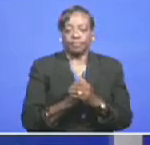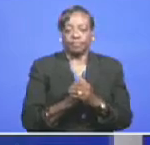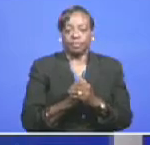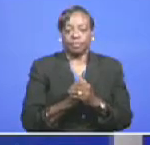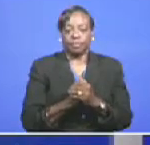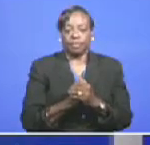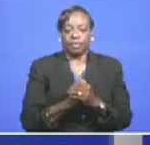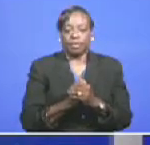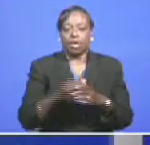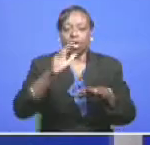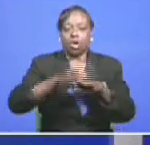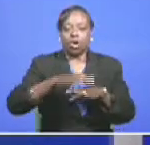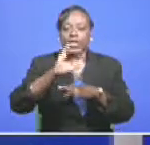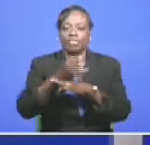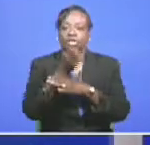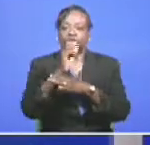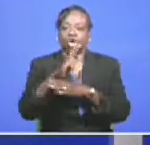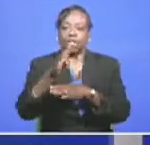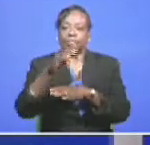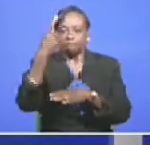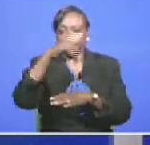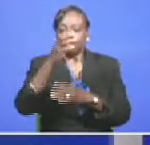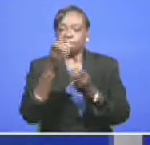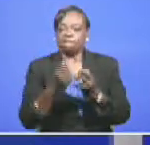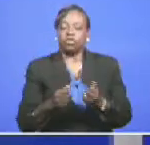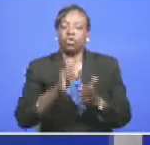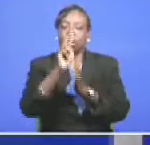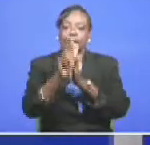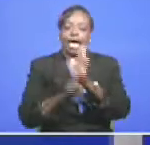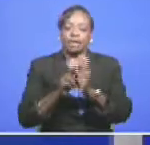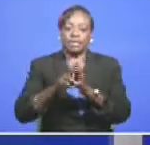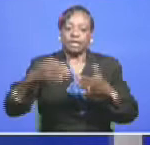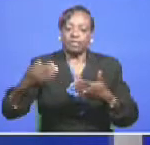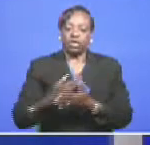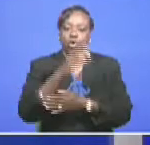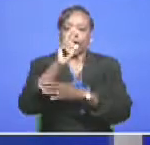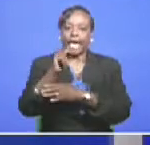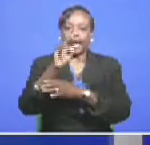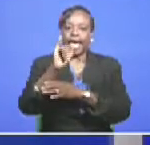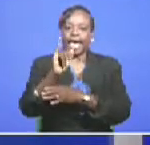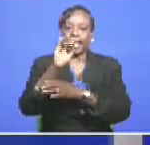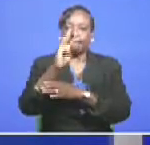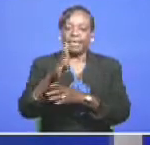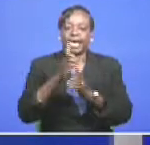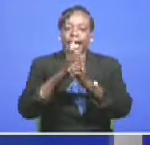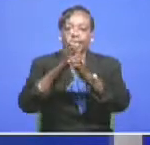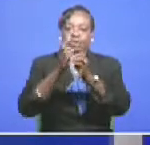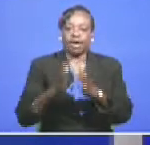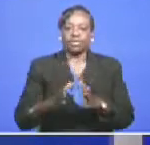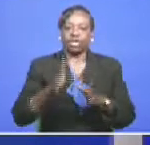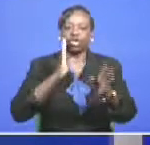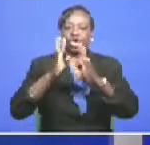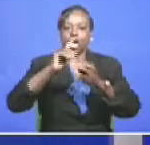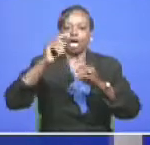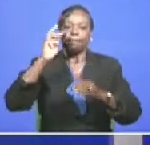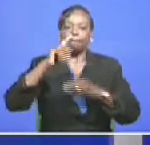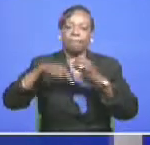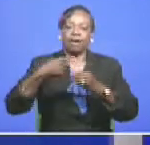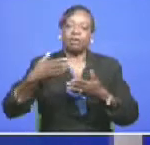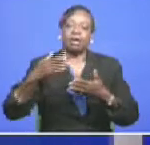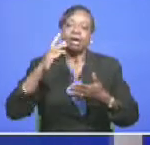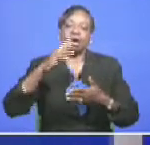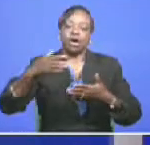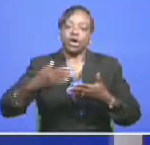Well, she's been on the job for just a few hours, and today the new NIB director talked about her new role and plans to take the